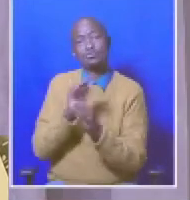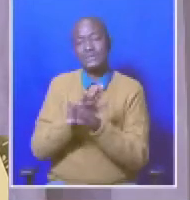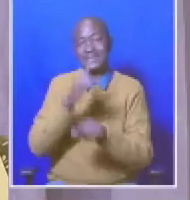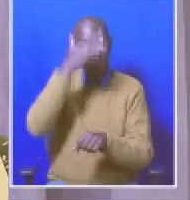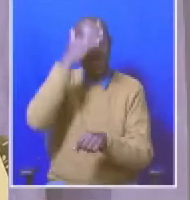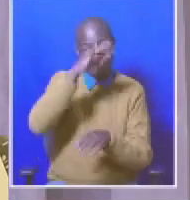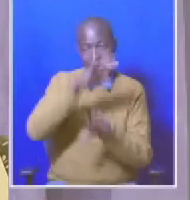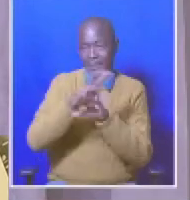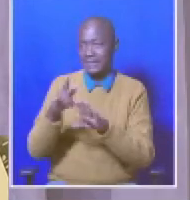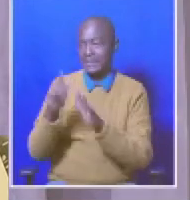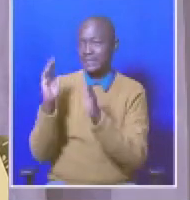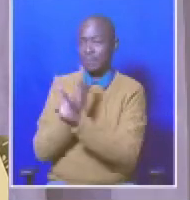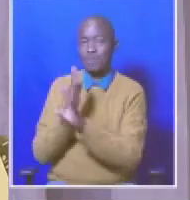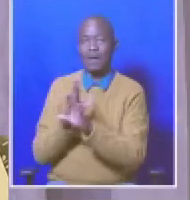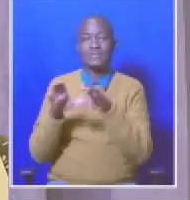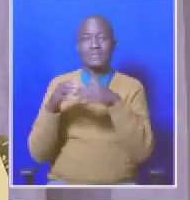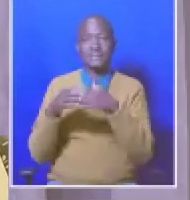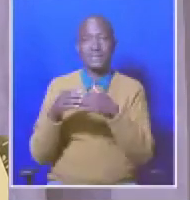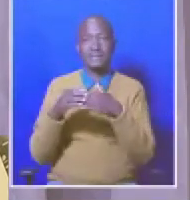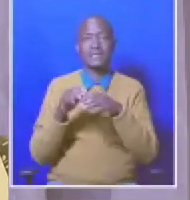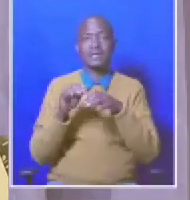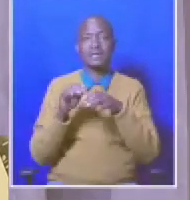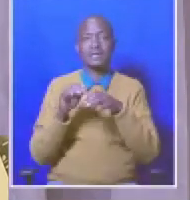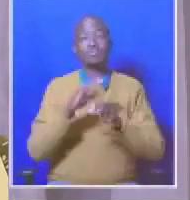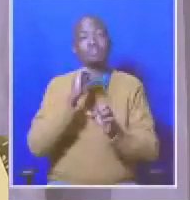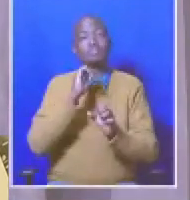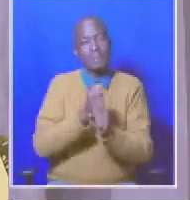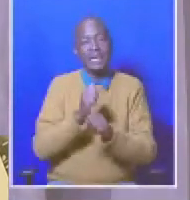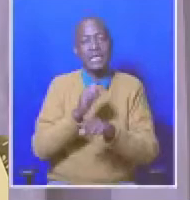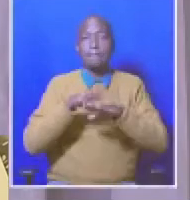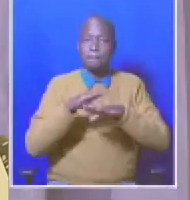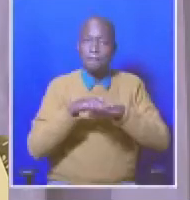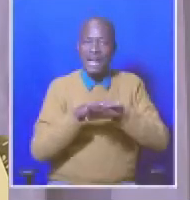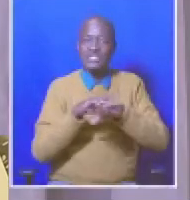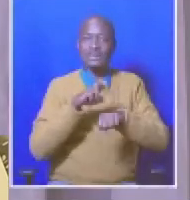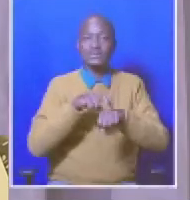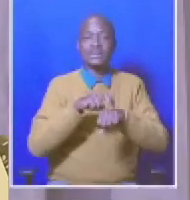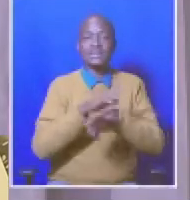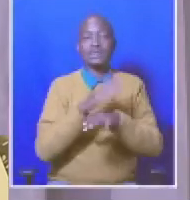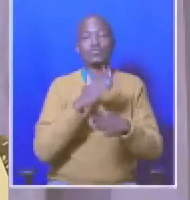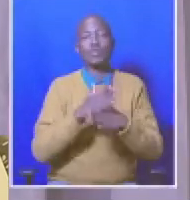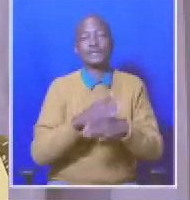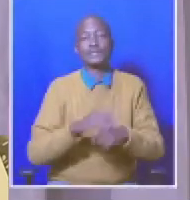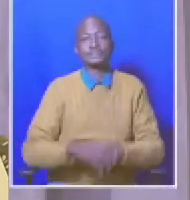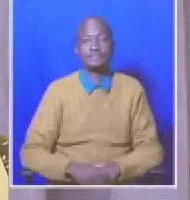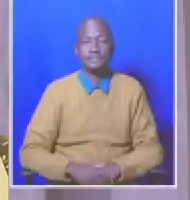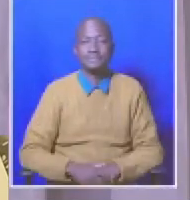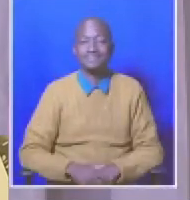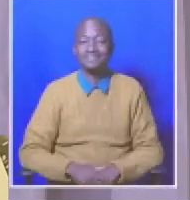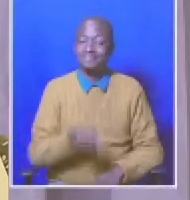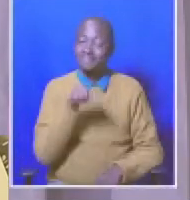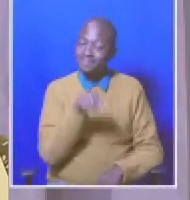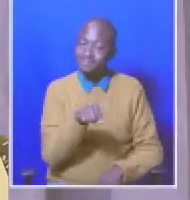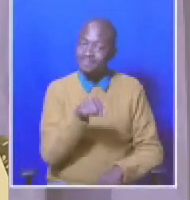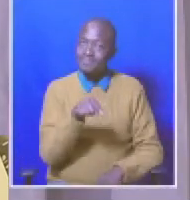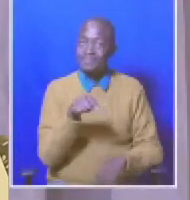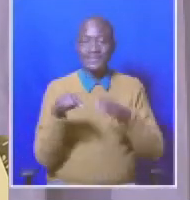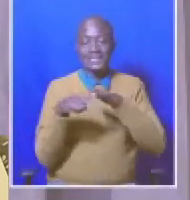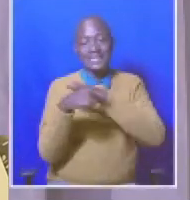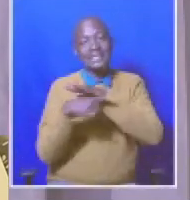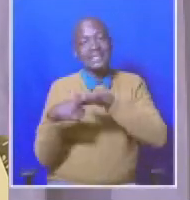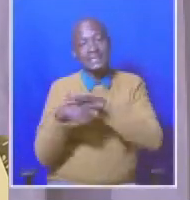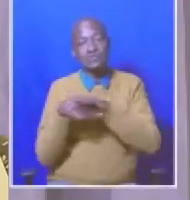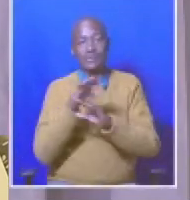private sector in order to create the much needed jobs. This is the district